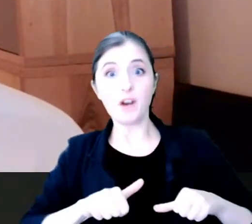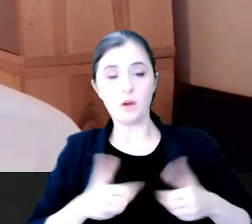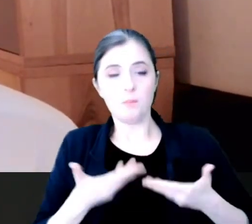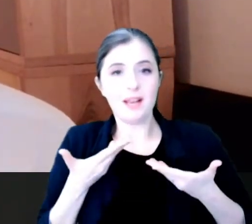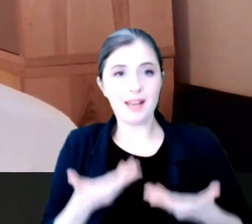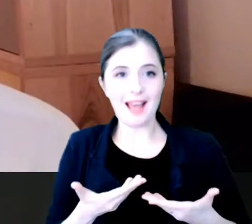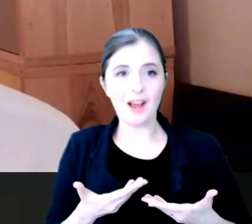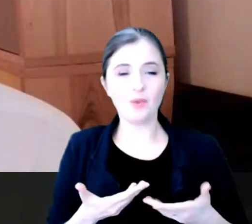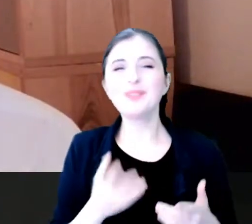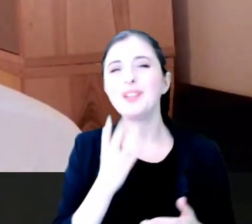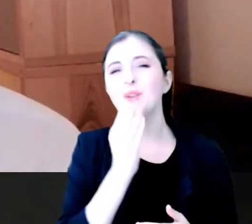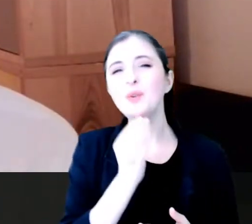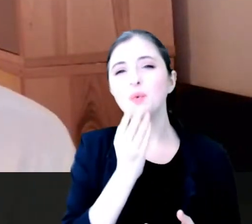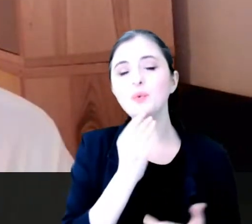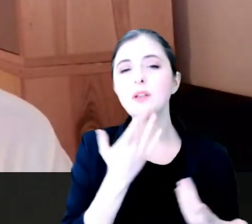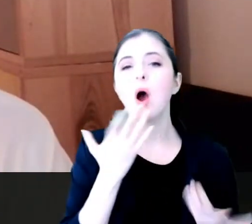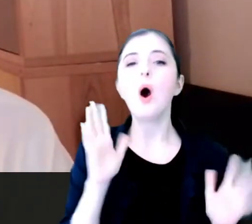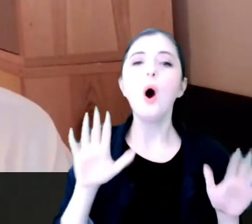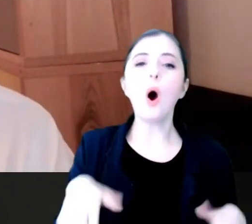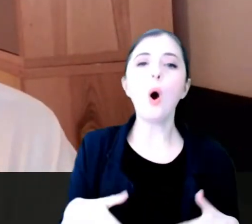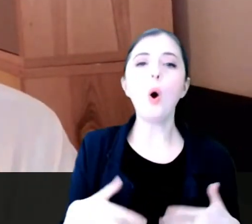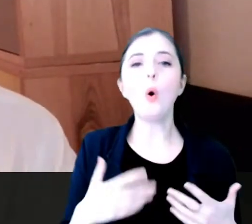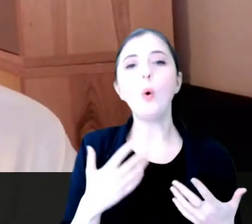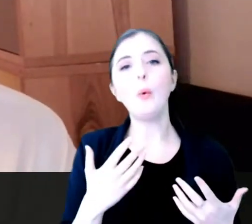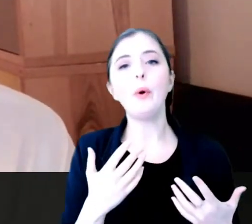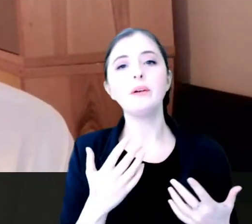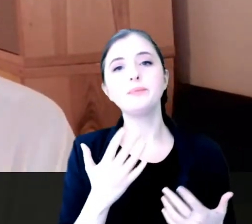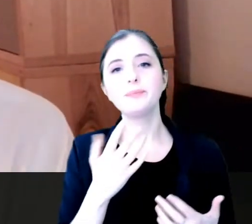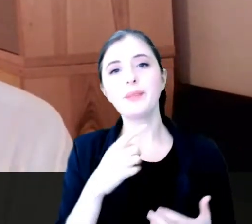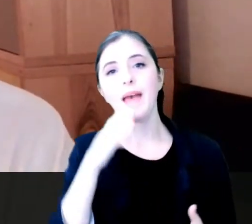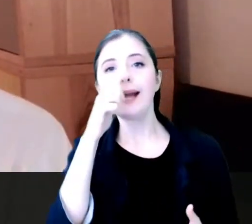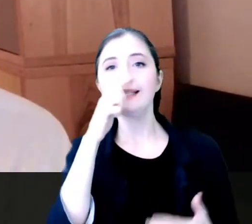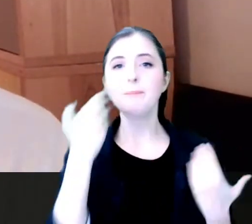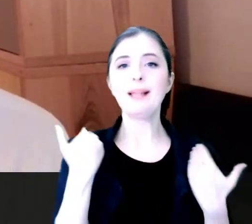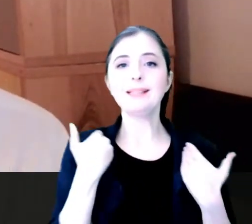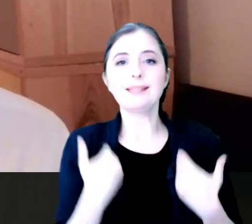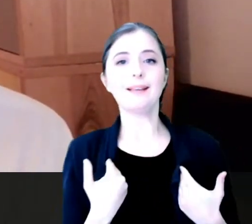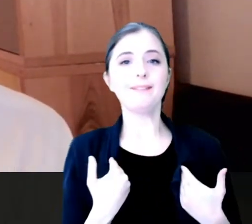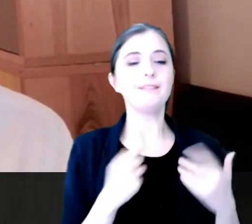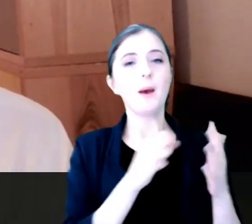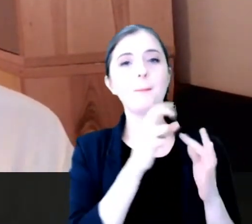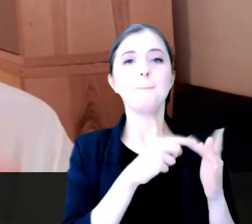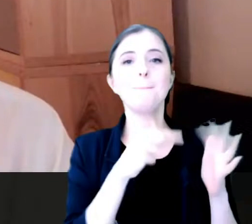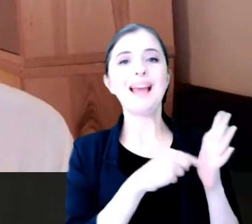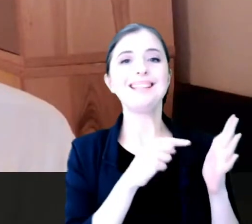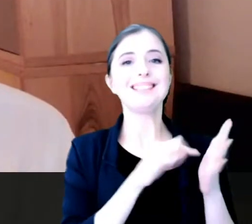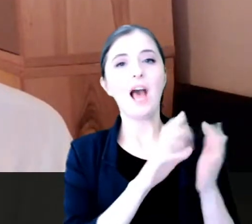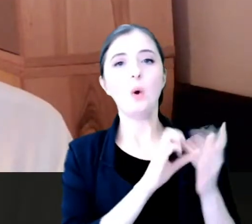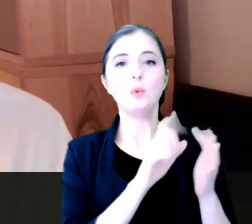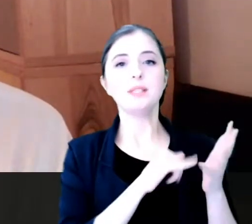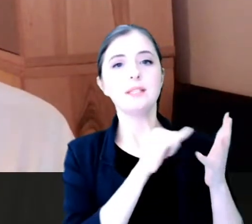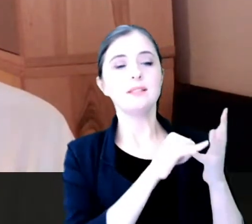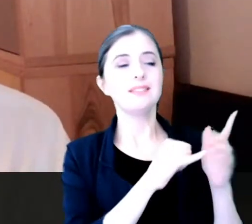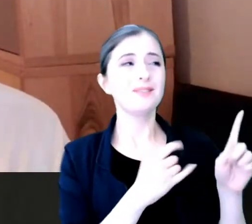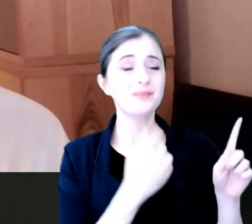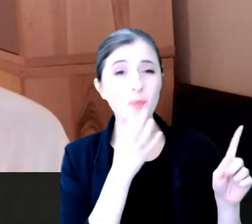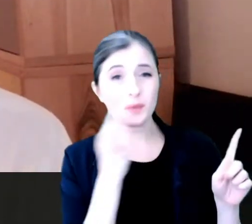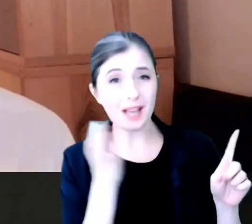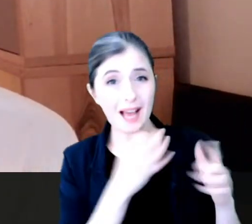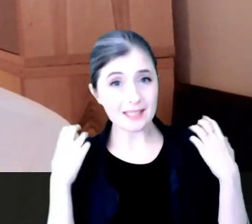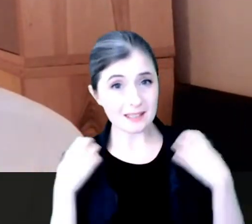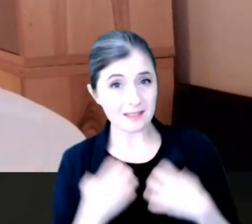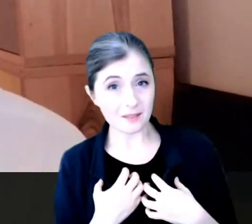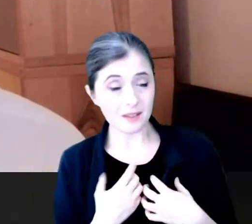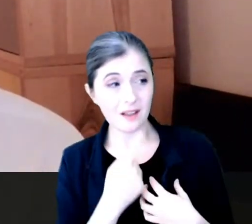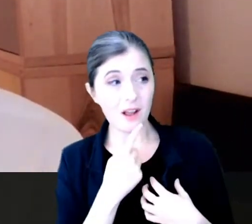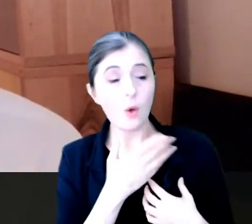trope about expensive penthouses. Will you, Mr. Mayor, stop any